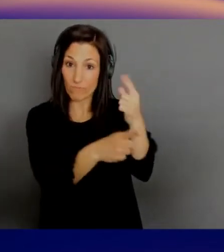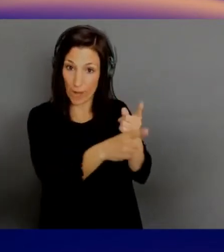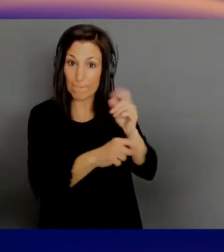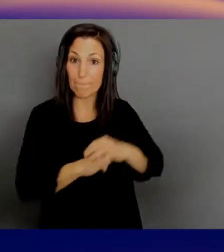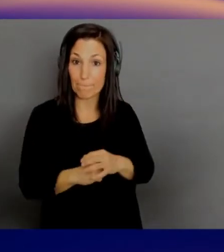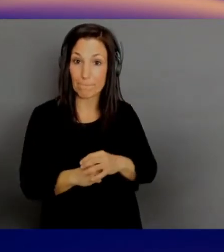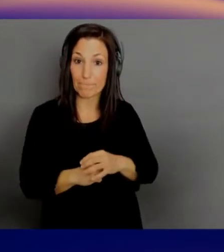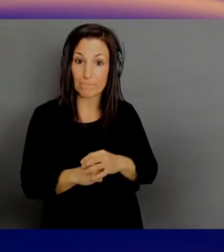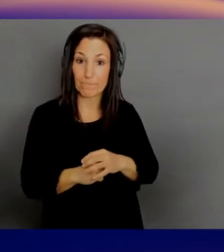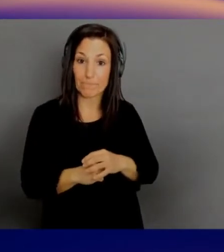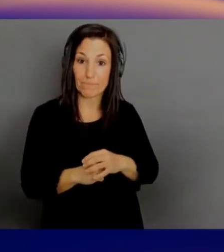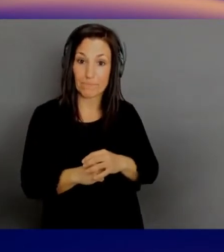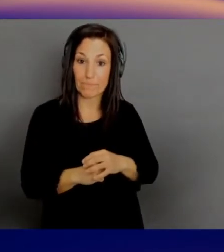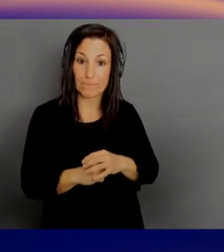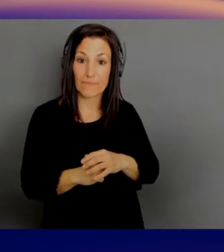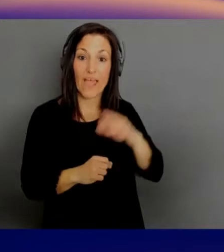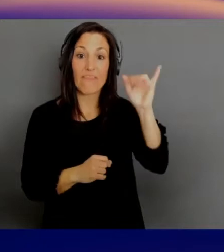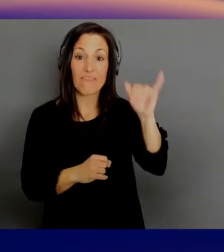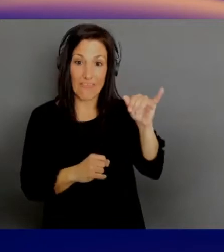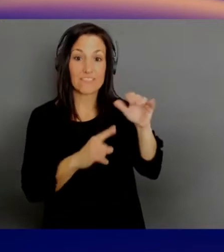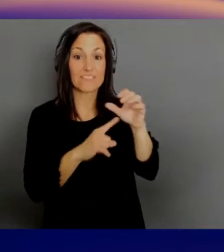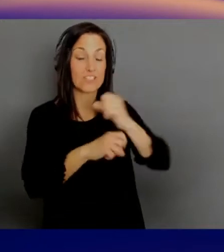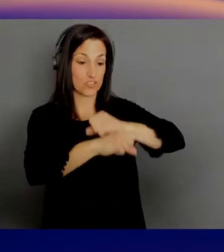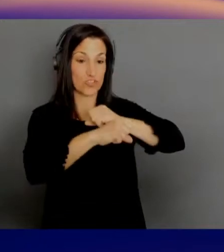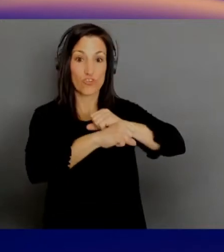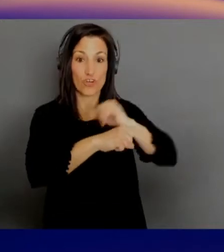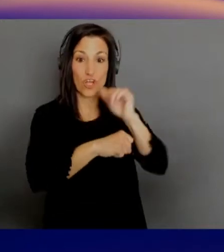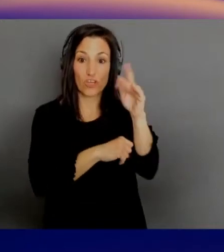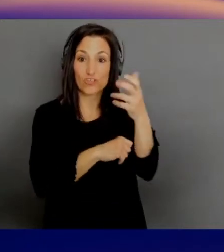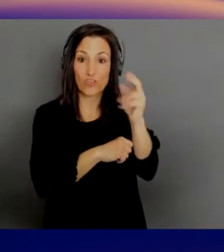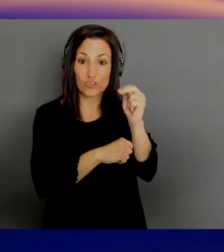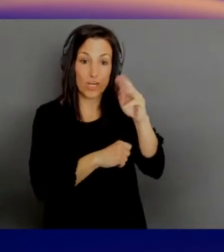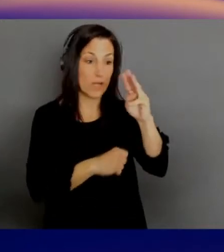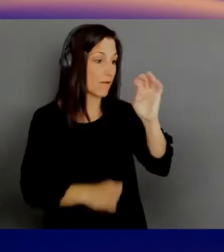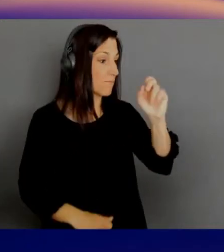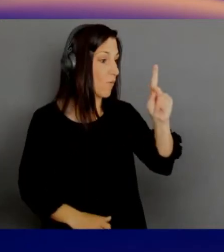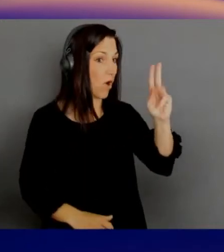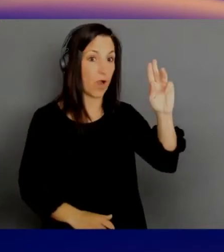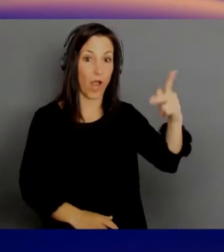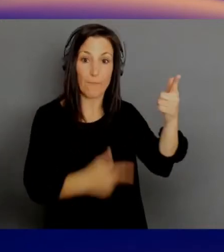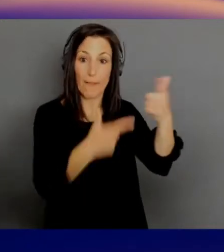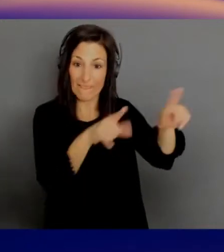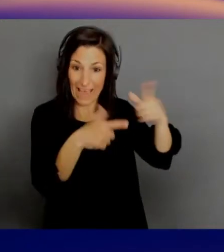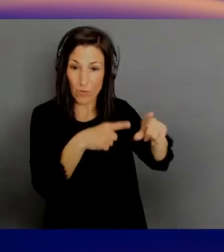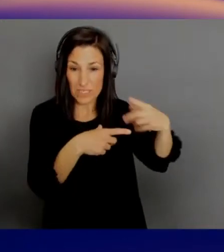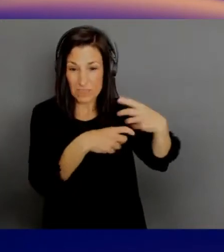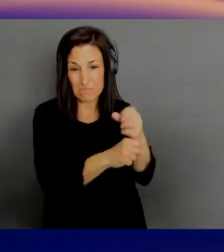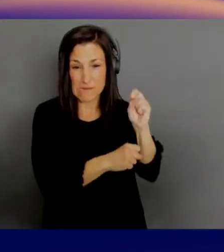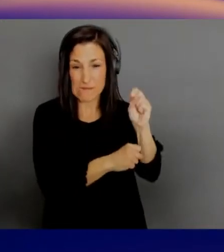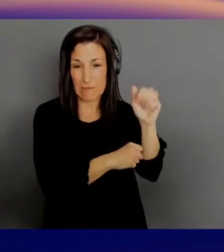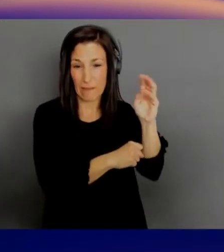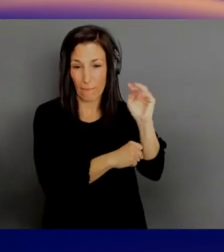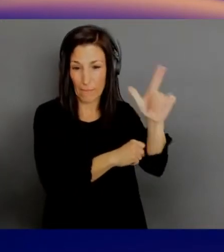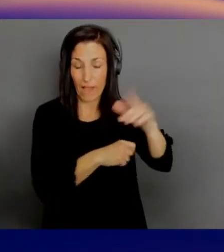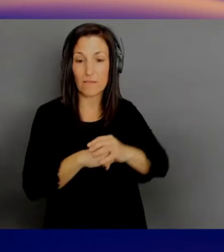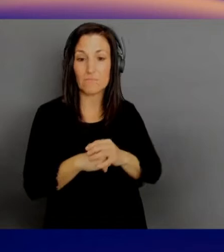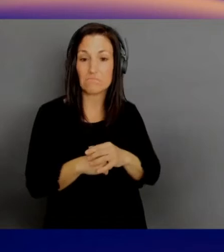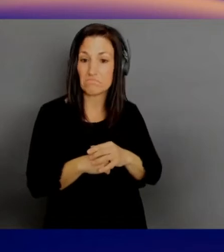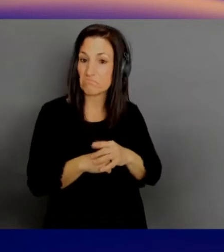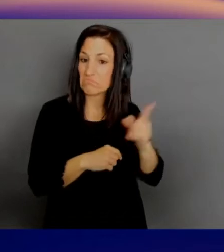security accession markup language. It's kind of a federation where you can federate with your external identity provider. It could